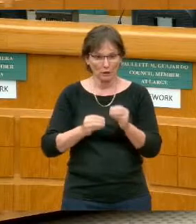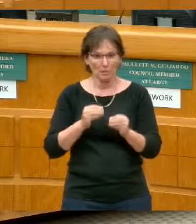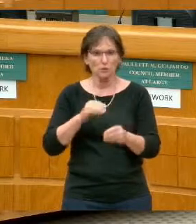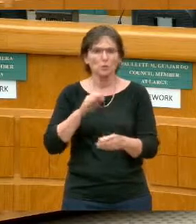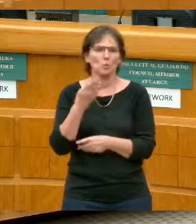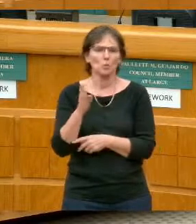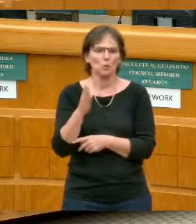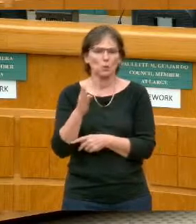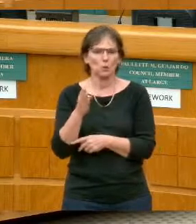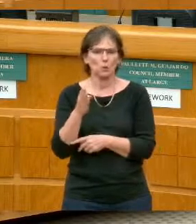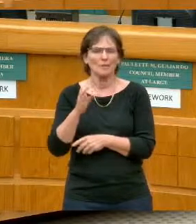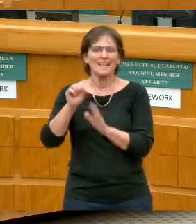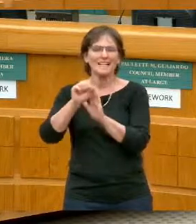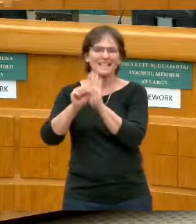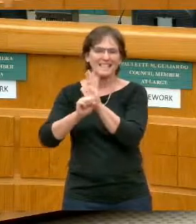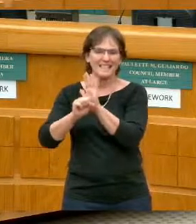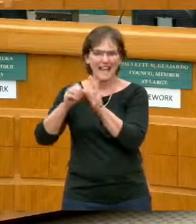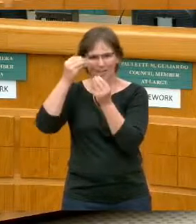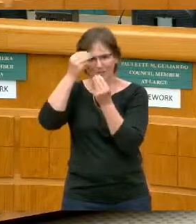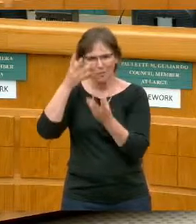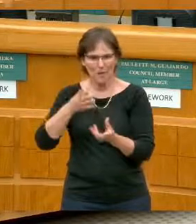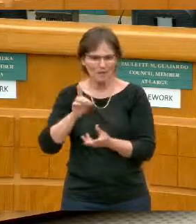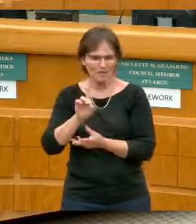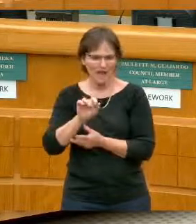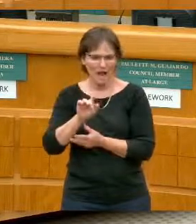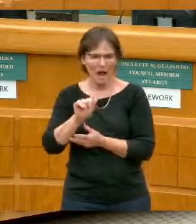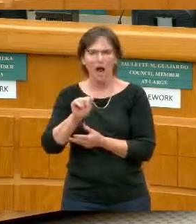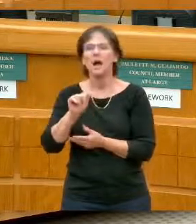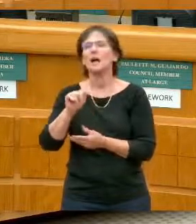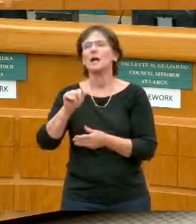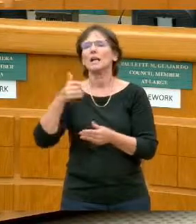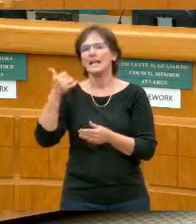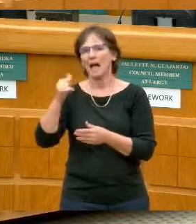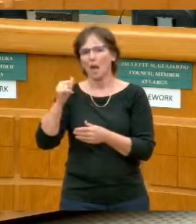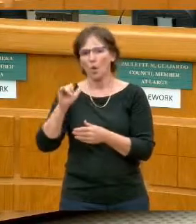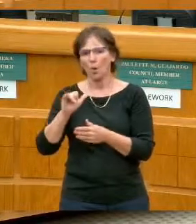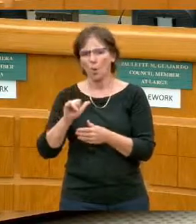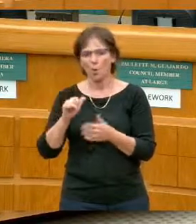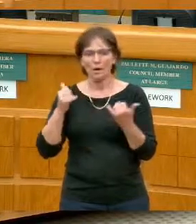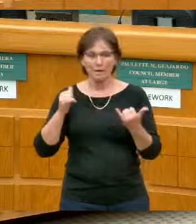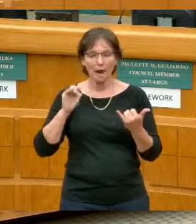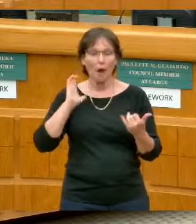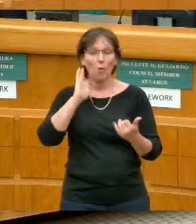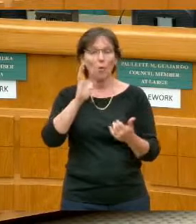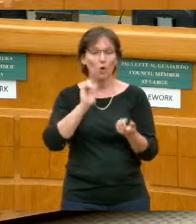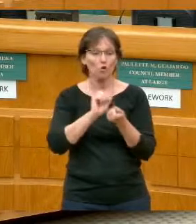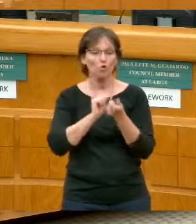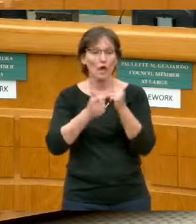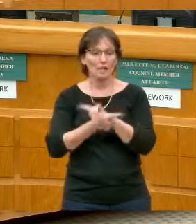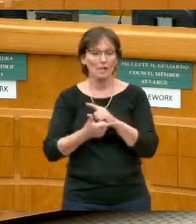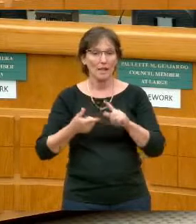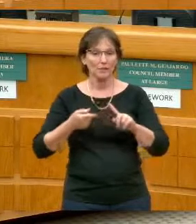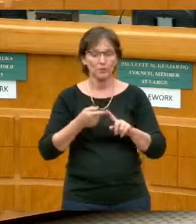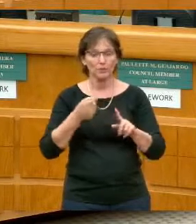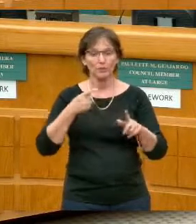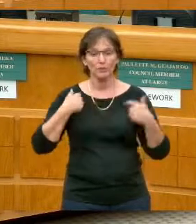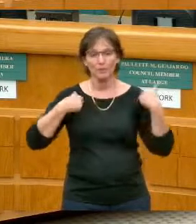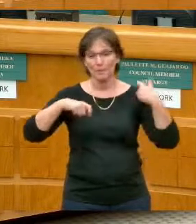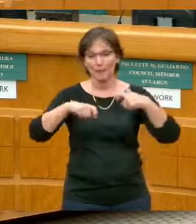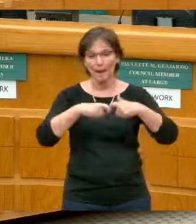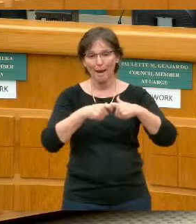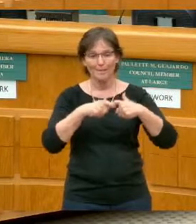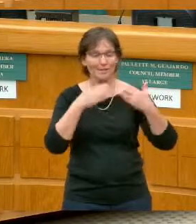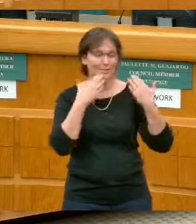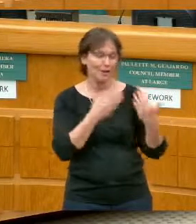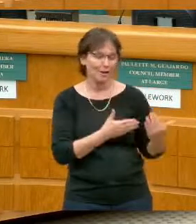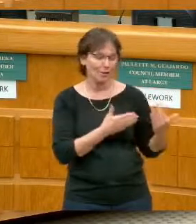So that concludes the numbers, and I'll turn it over to Gabby to translate. Thank you. En las últimas 24 horas se han reportado